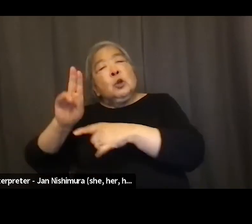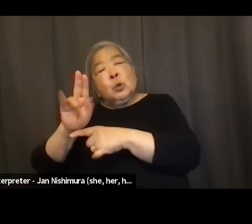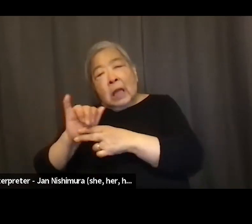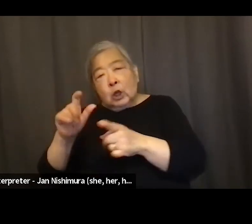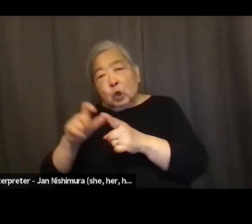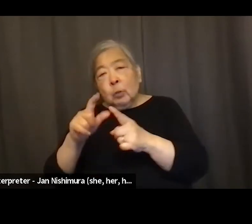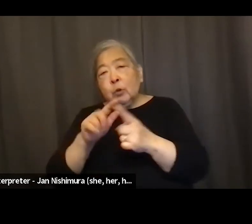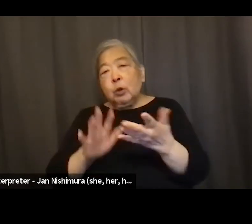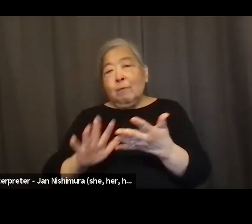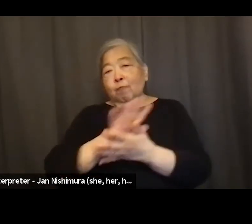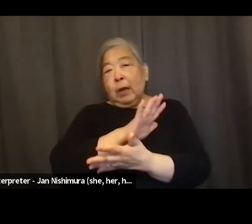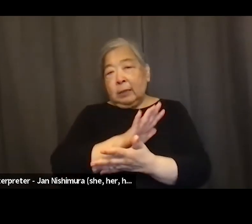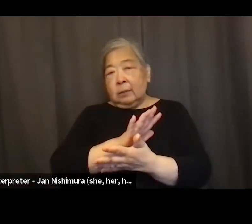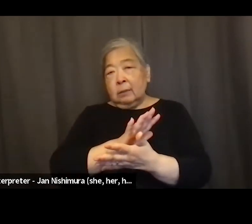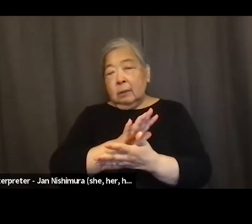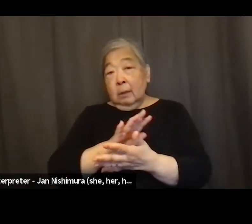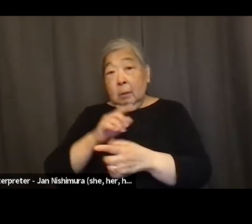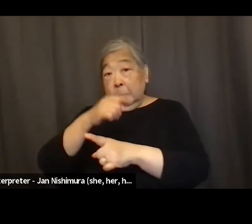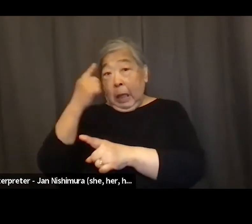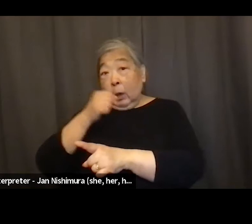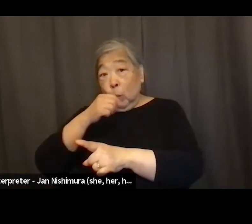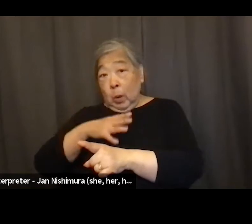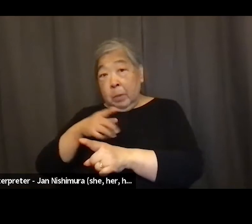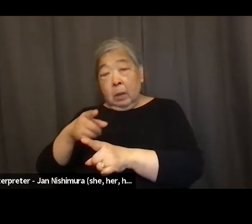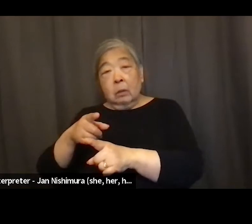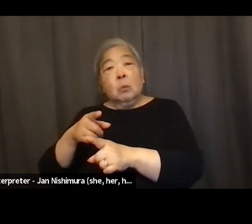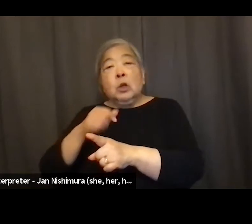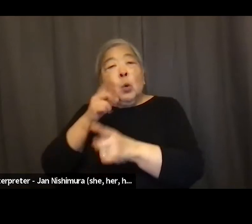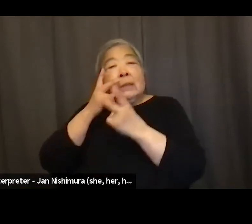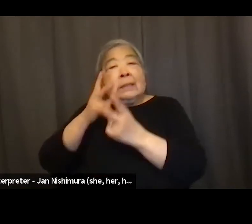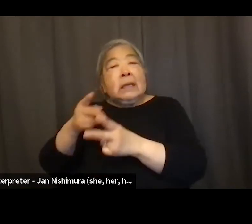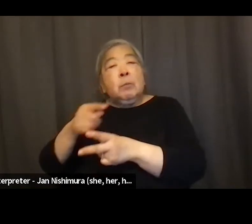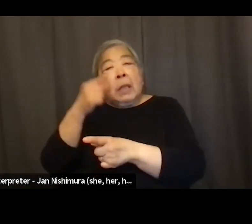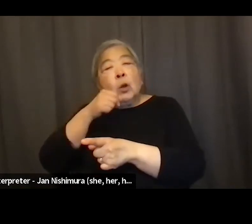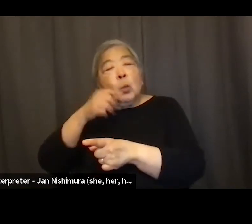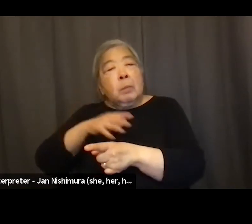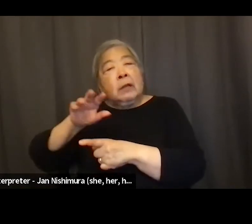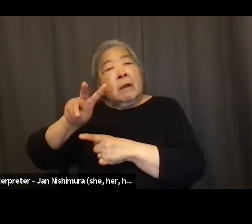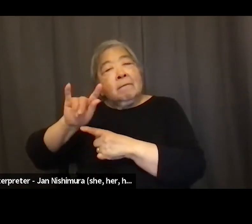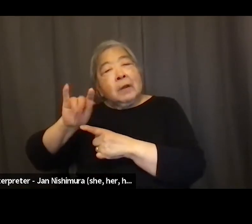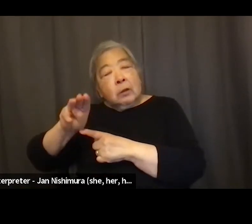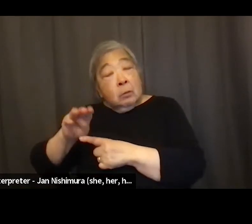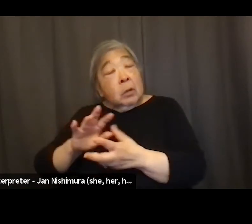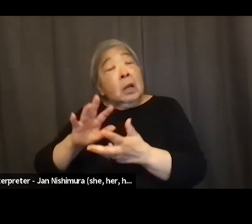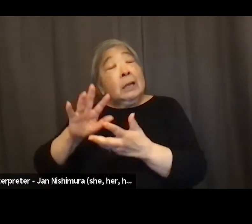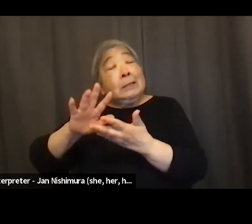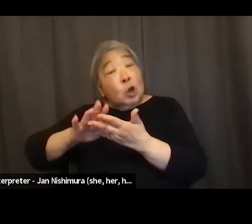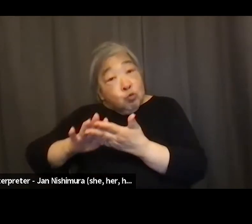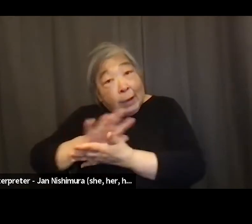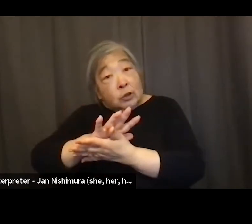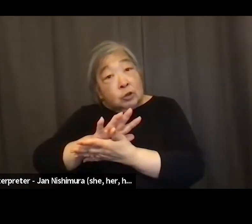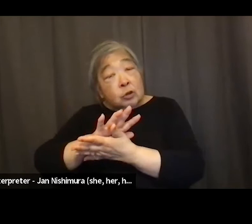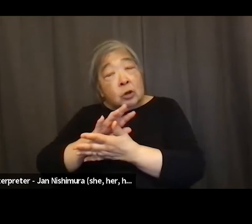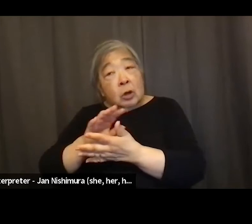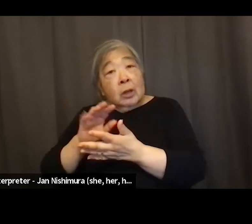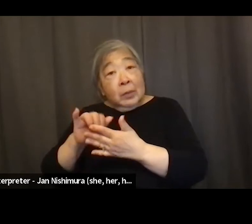the victimhood of Black women. And so as was mentioned earlier, it is both in that erasure of the